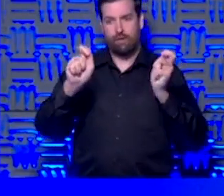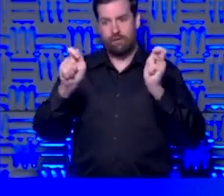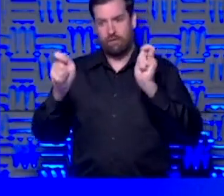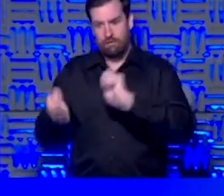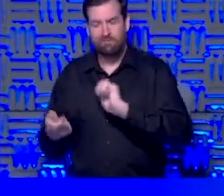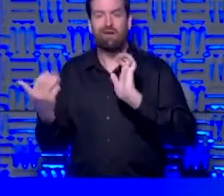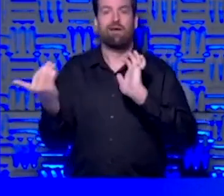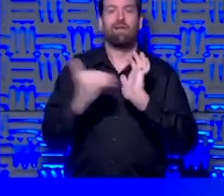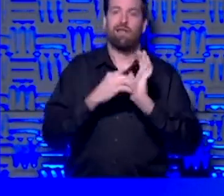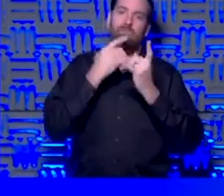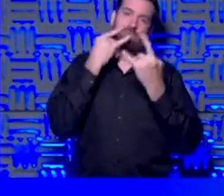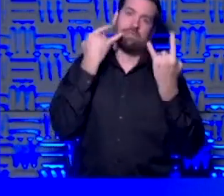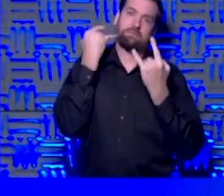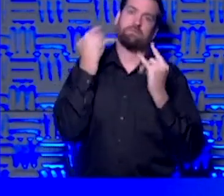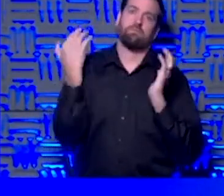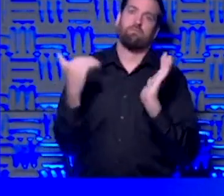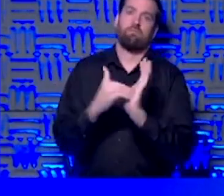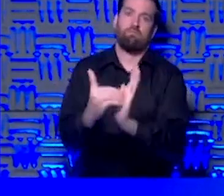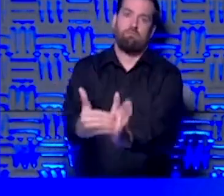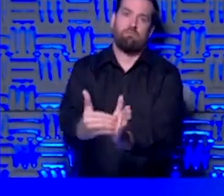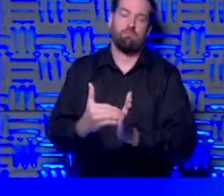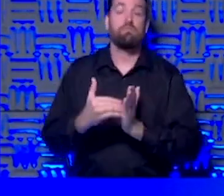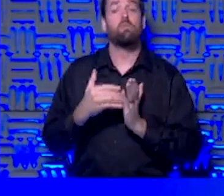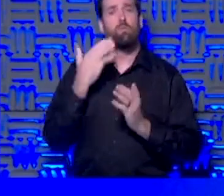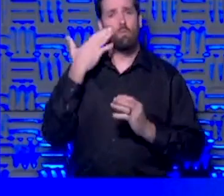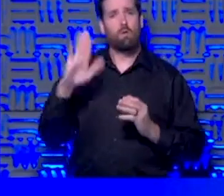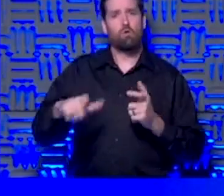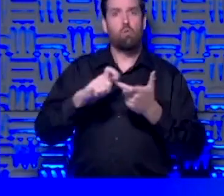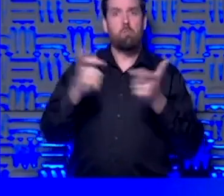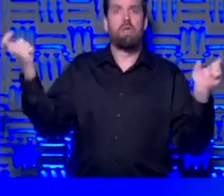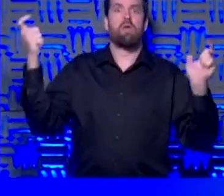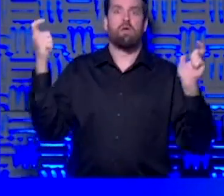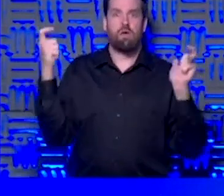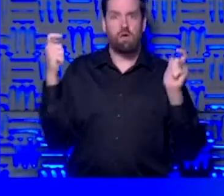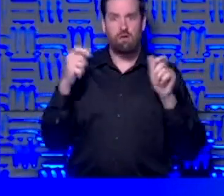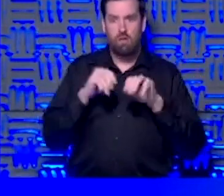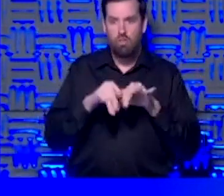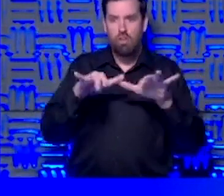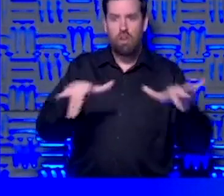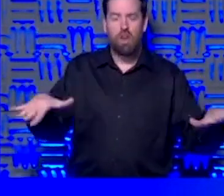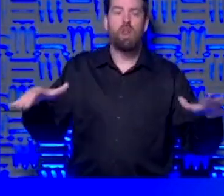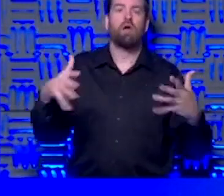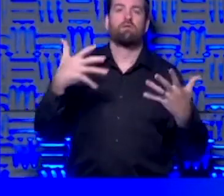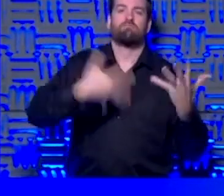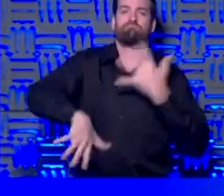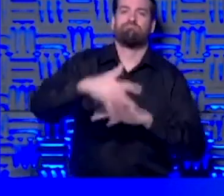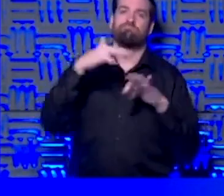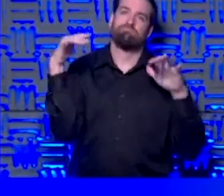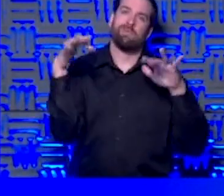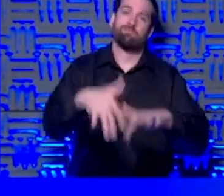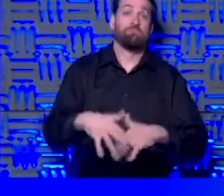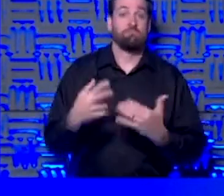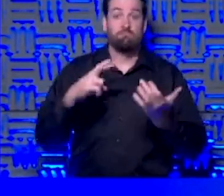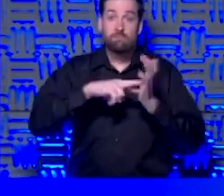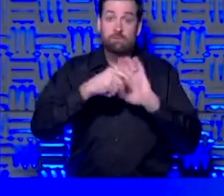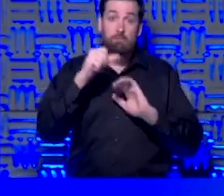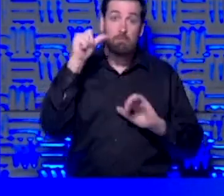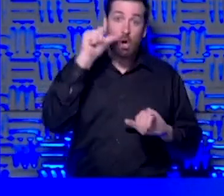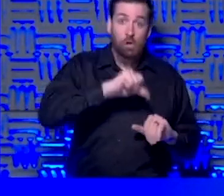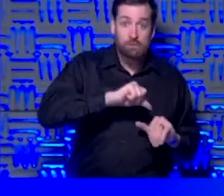And again, we know where the biggest spread is. It's in the gatherings, whether that is bars, those